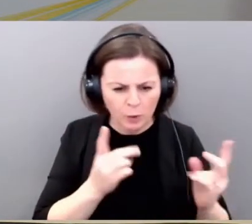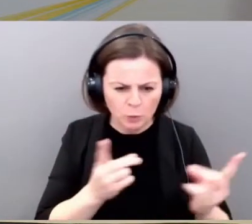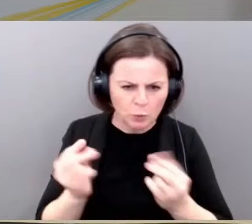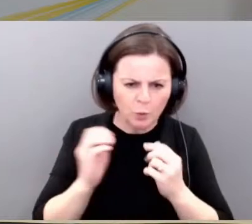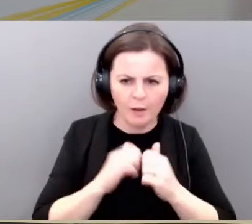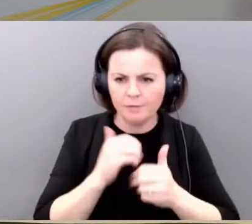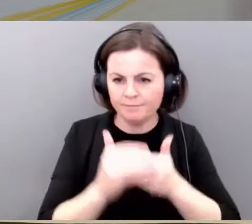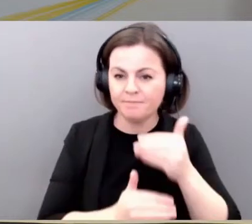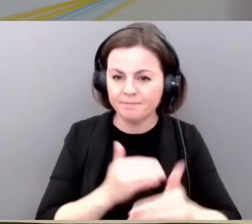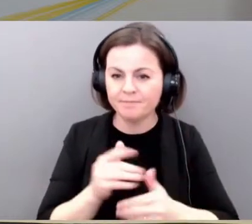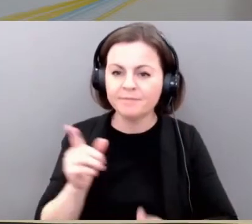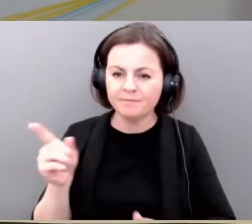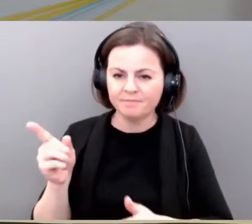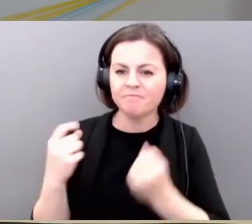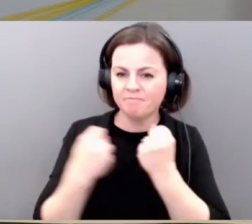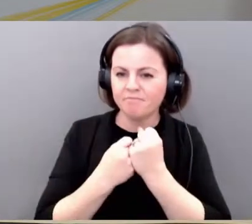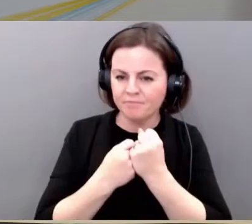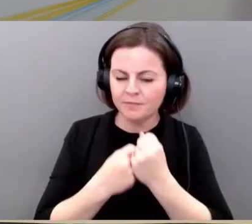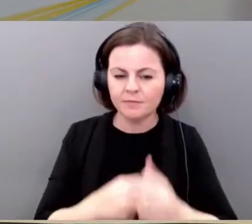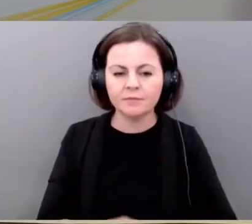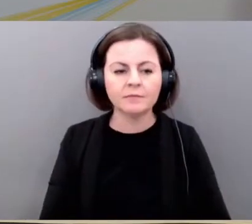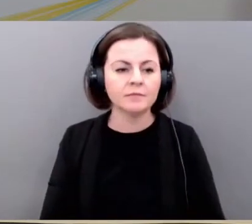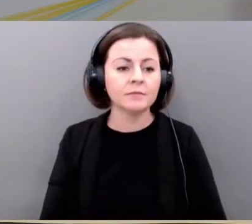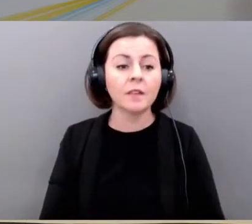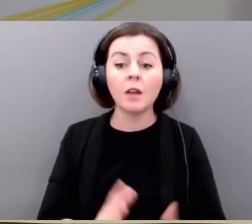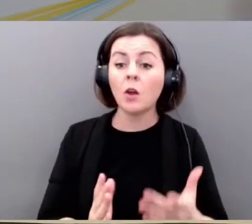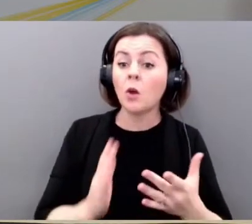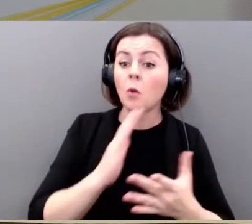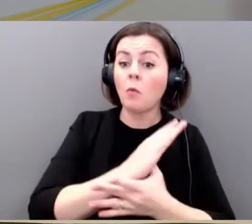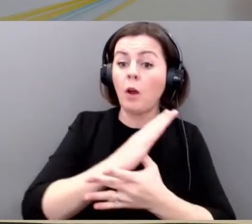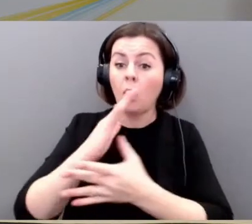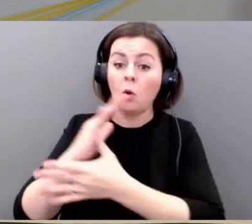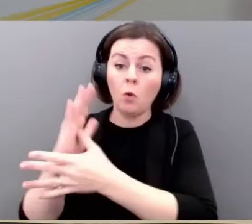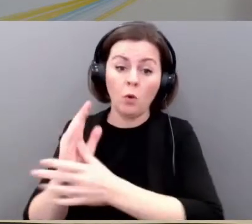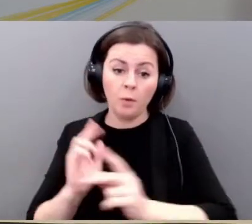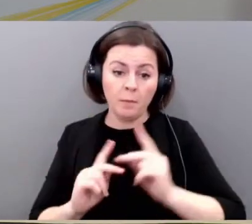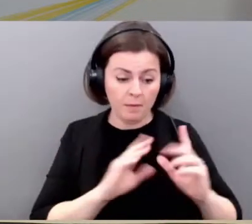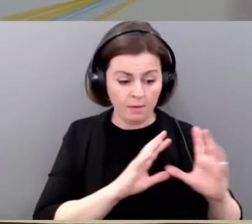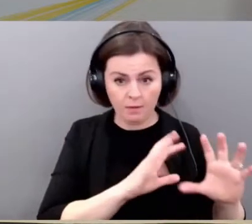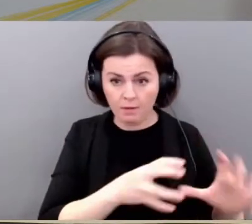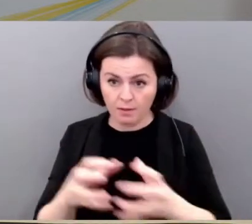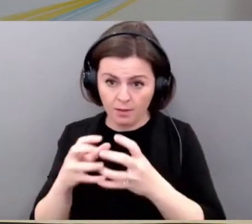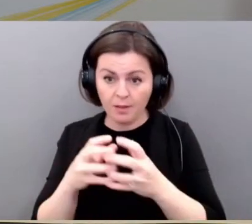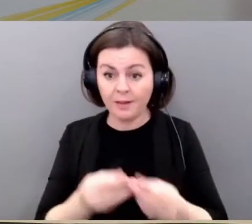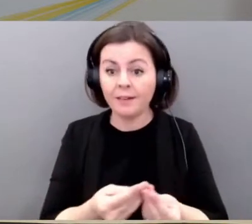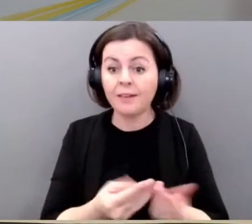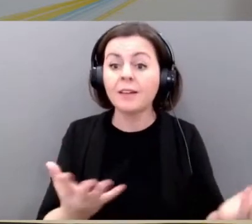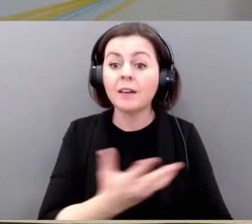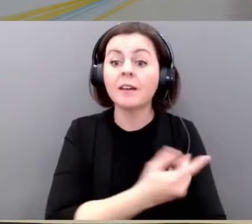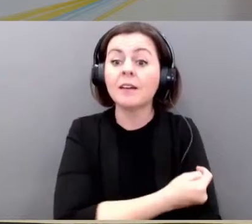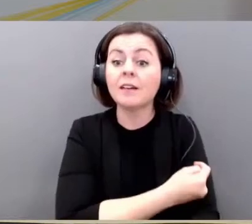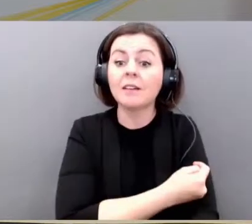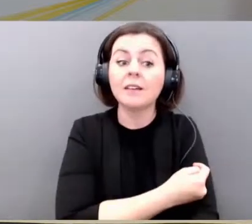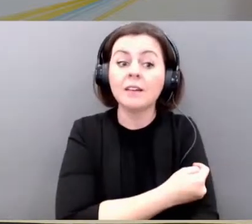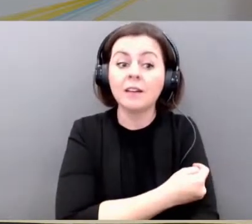By immunizing our priority populations and doing so early in the vaccine program, it will benefit everyone in PEI.